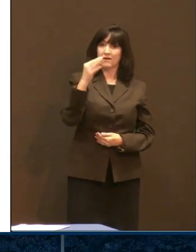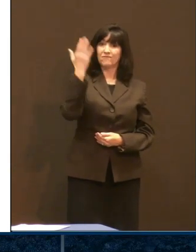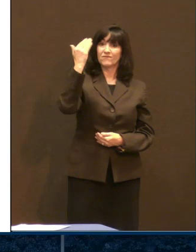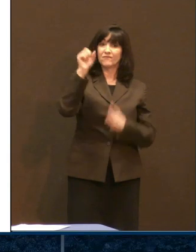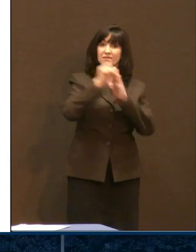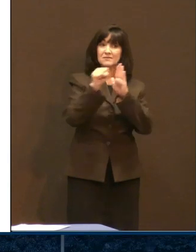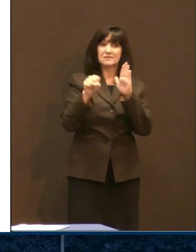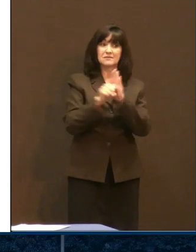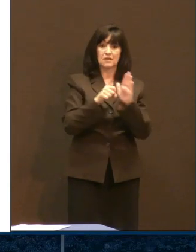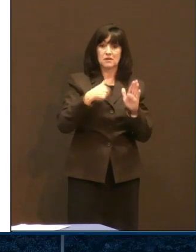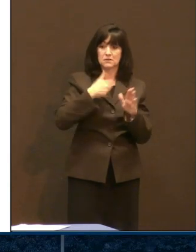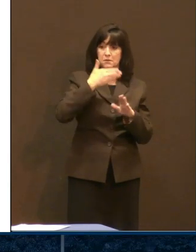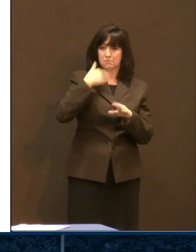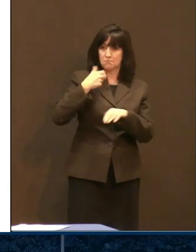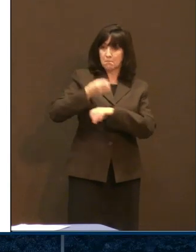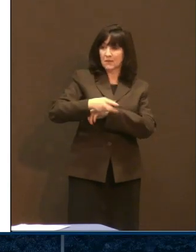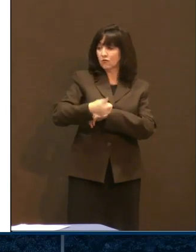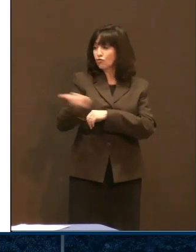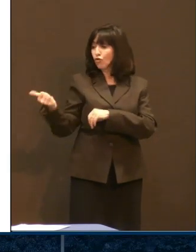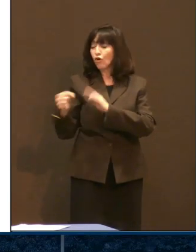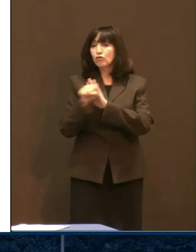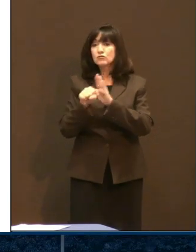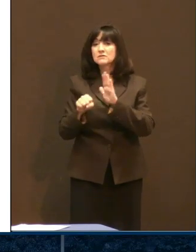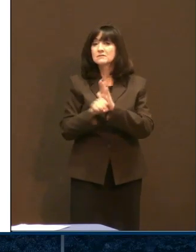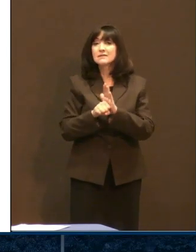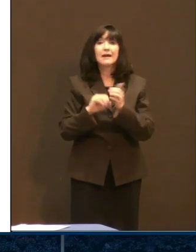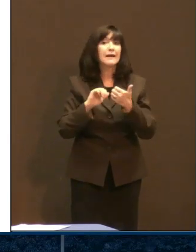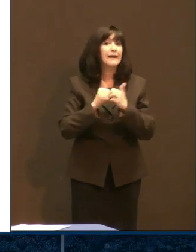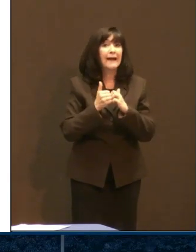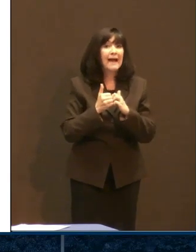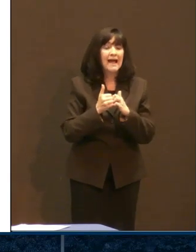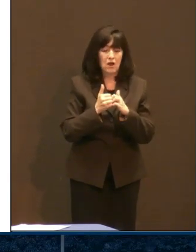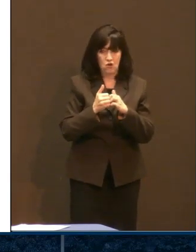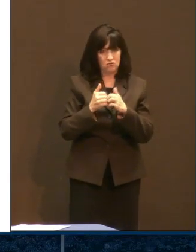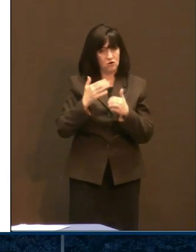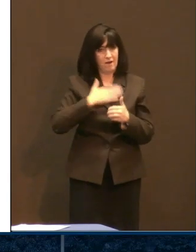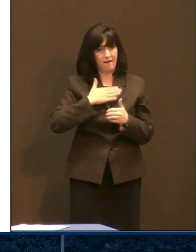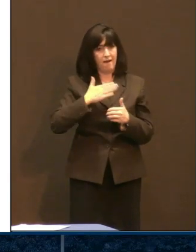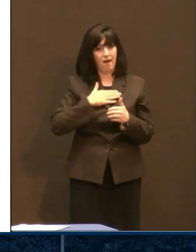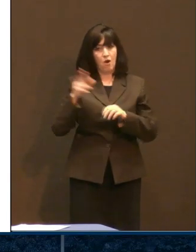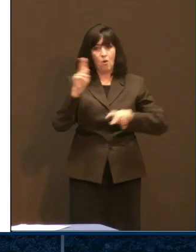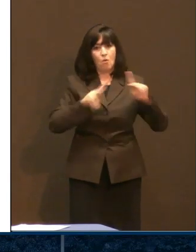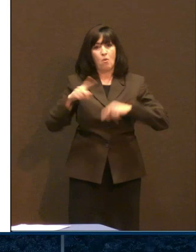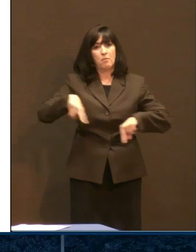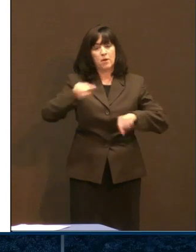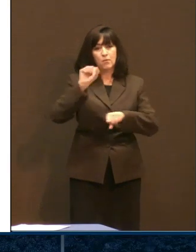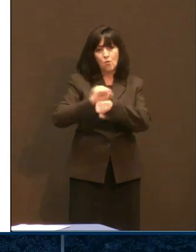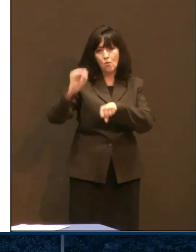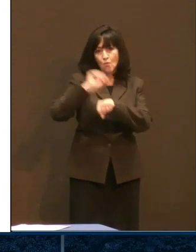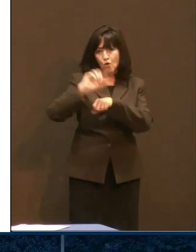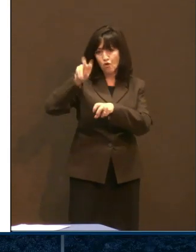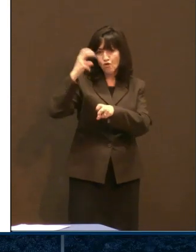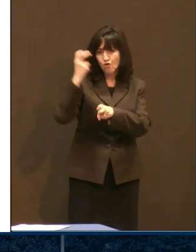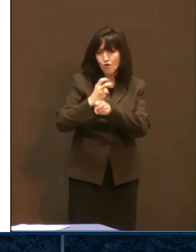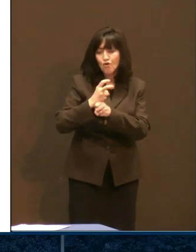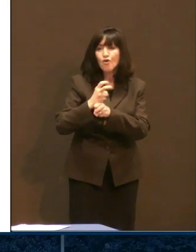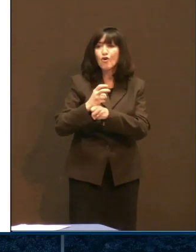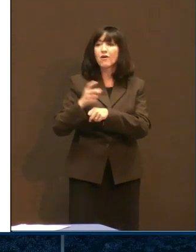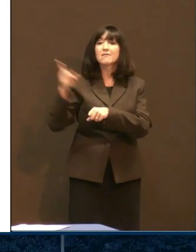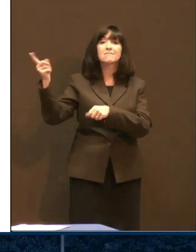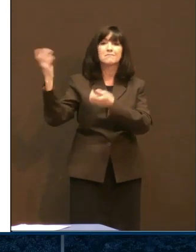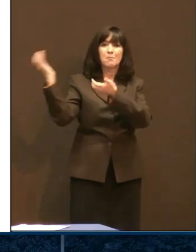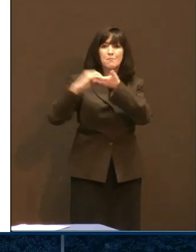really. And this week, in particular, got assurances from them that they will continue to be partner with us and to